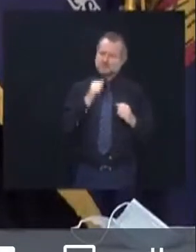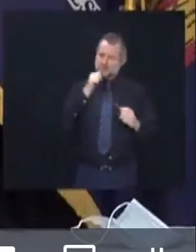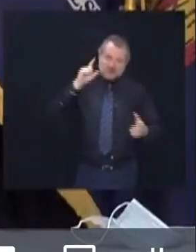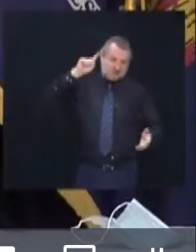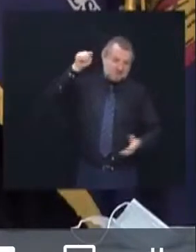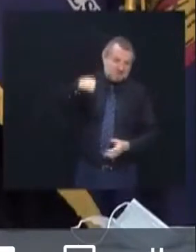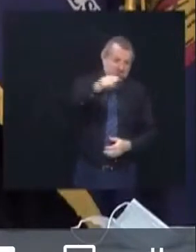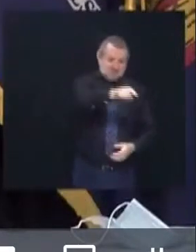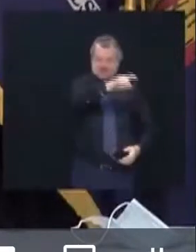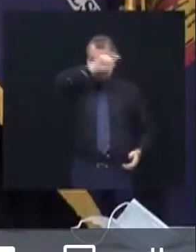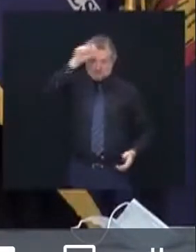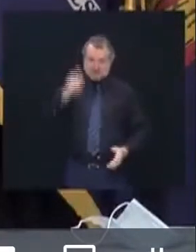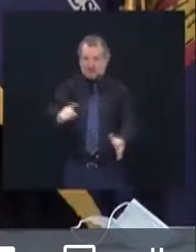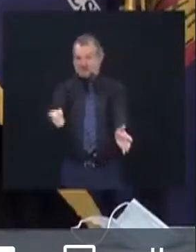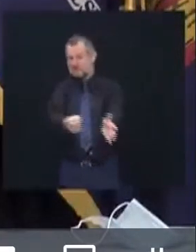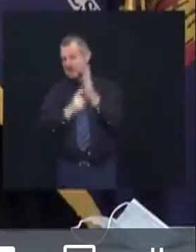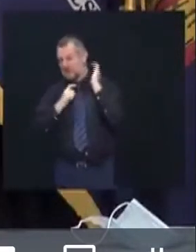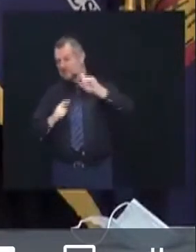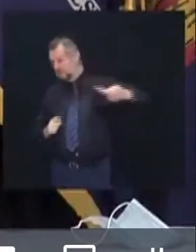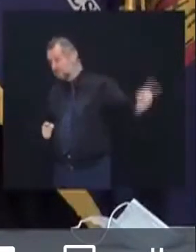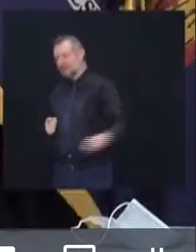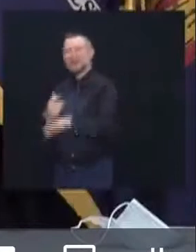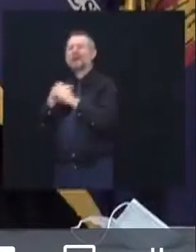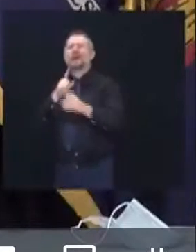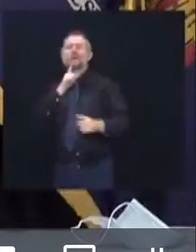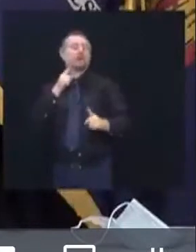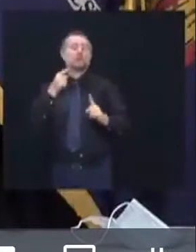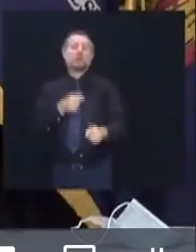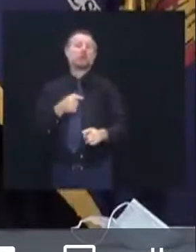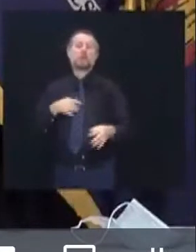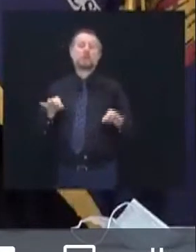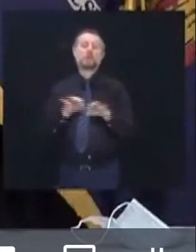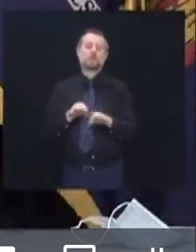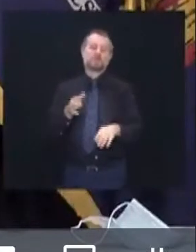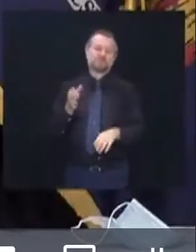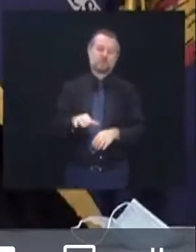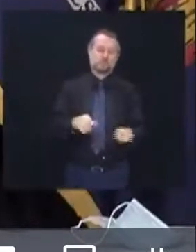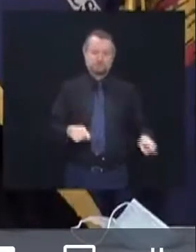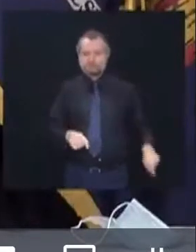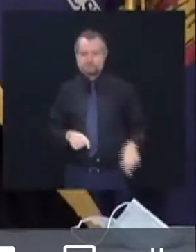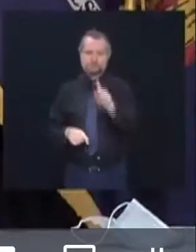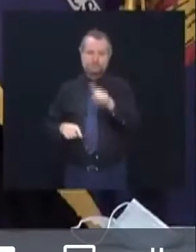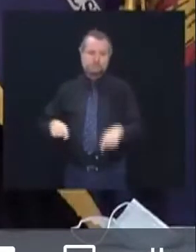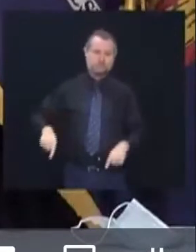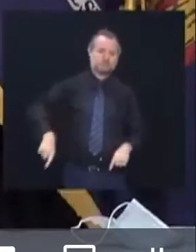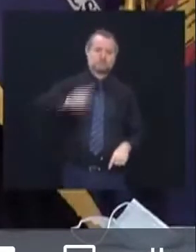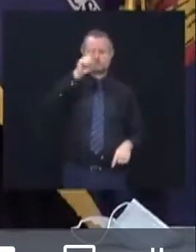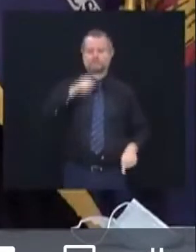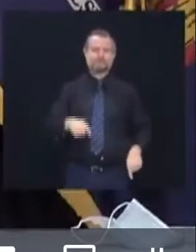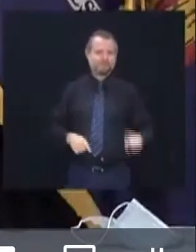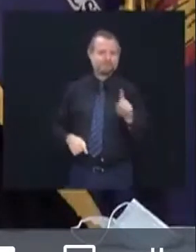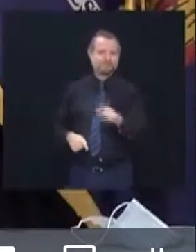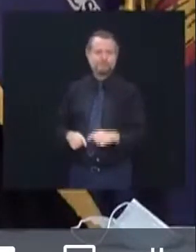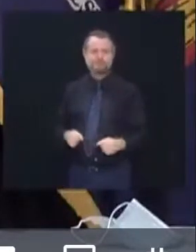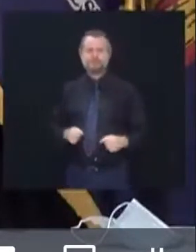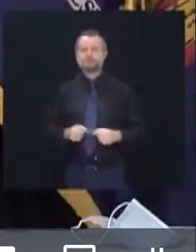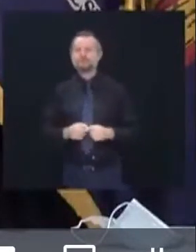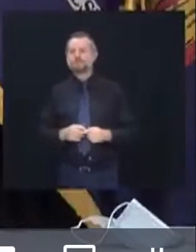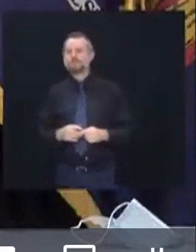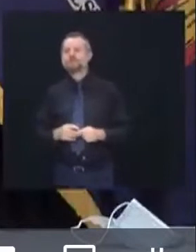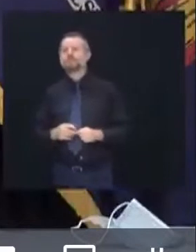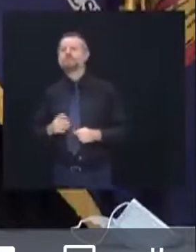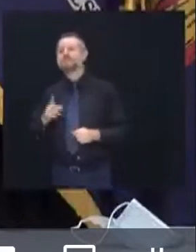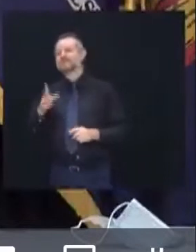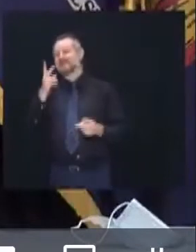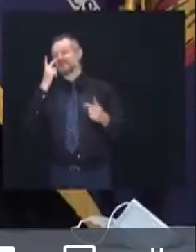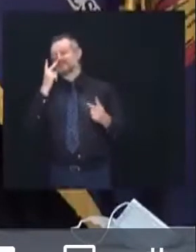It's increased testing, but it's more the enforcement because it's almost by definition.